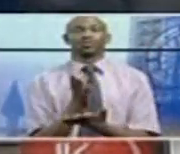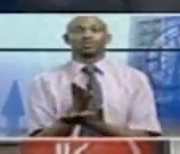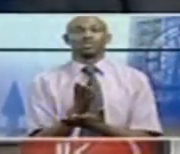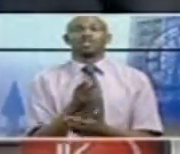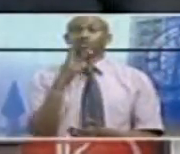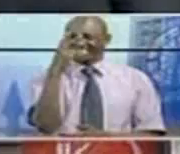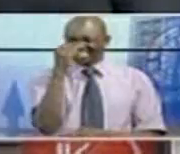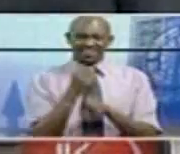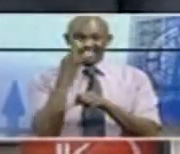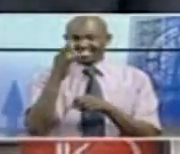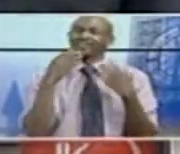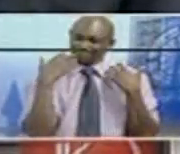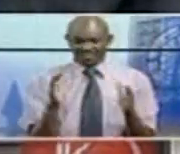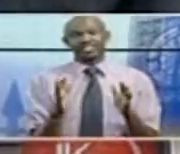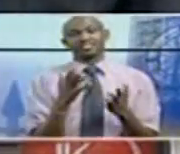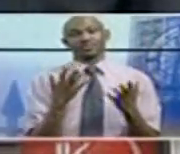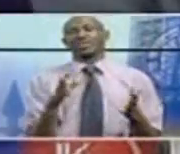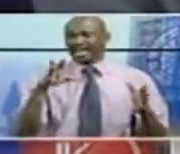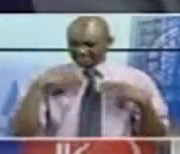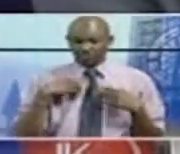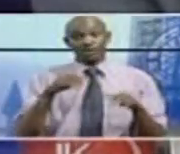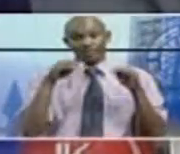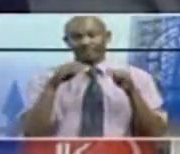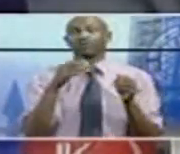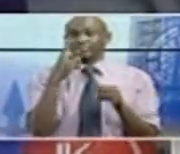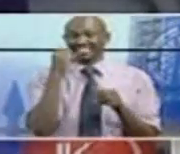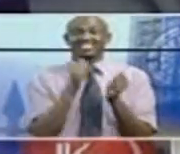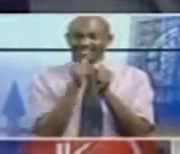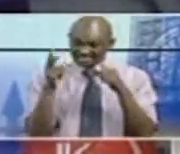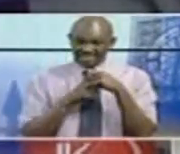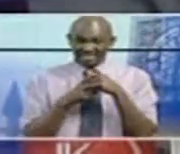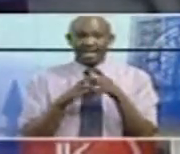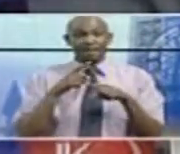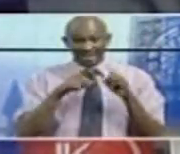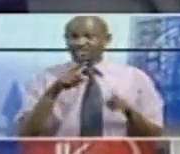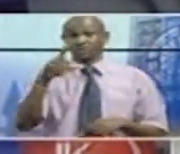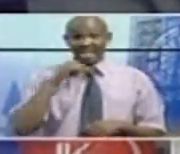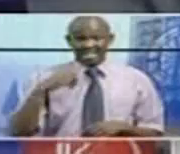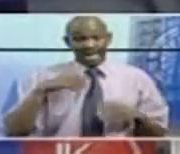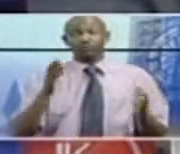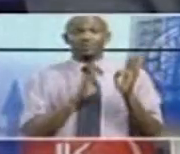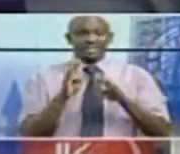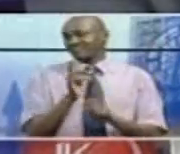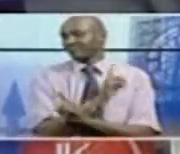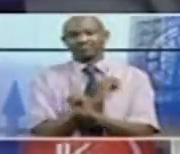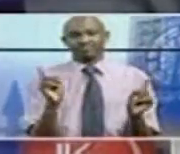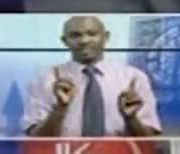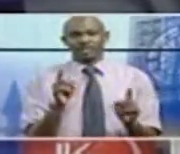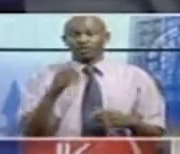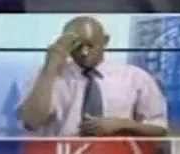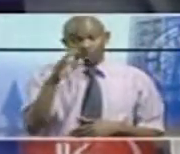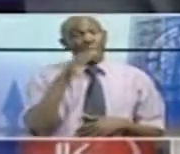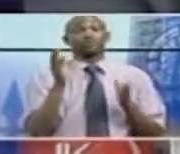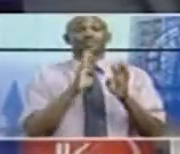that 2013 is gone, that we wait for 2017. But don't tell us how to behave. You don't know how to